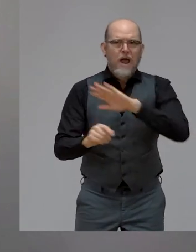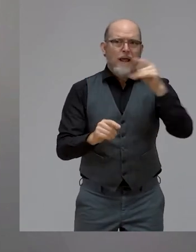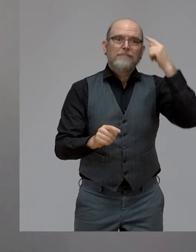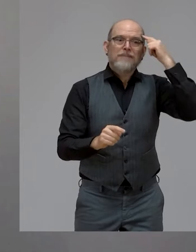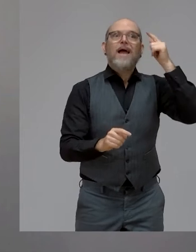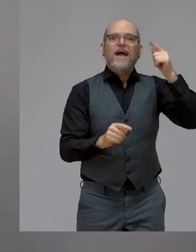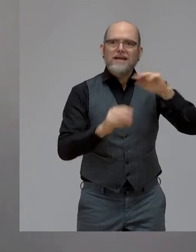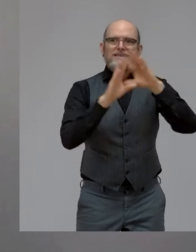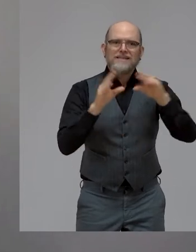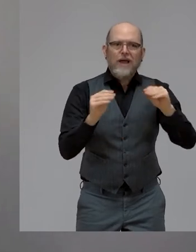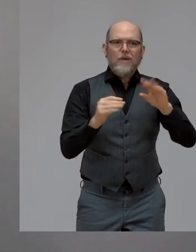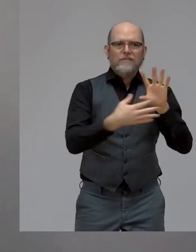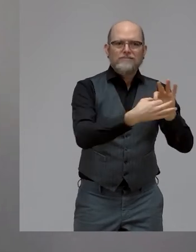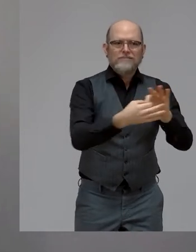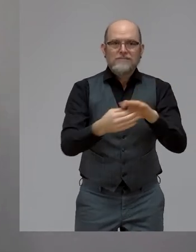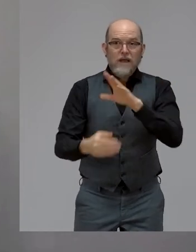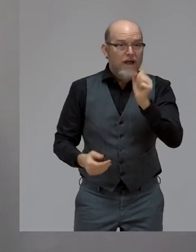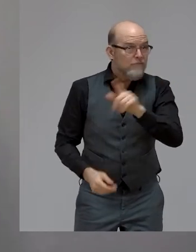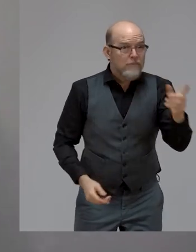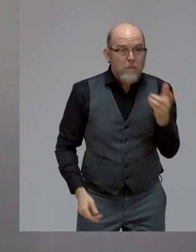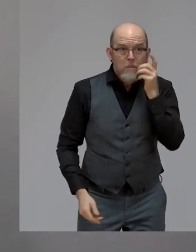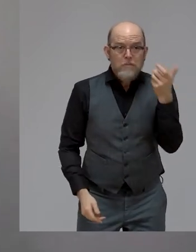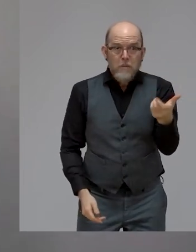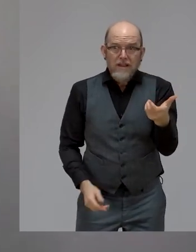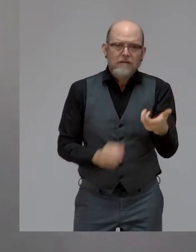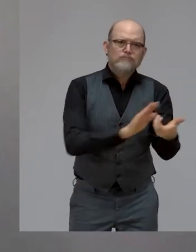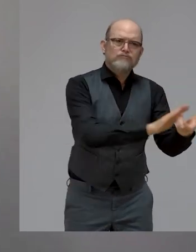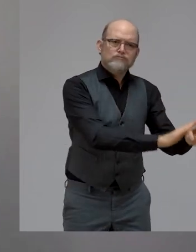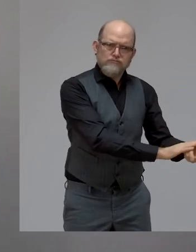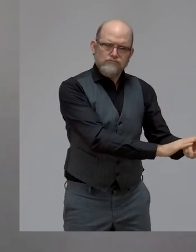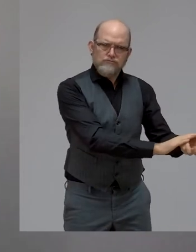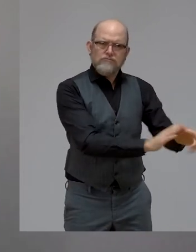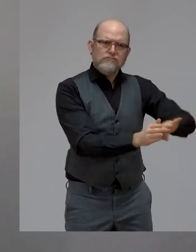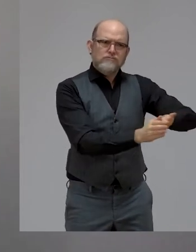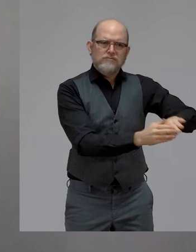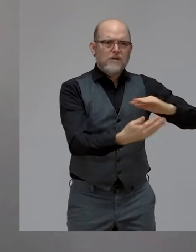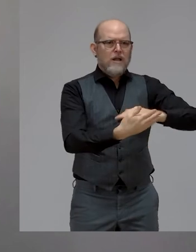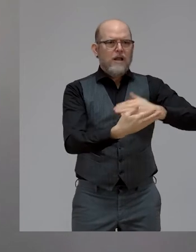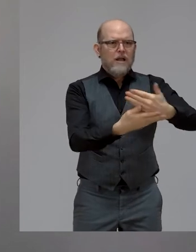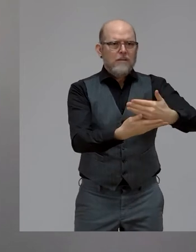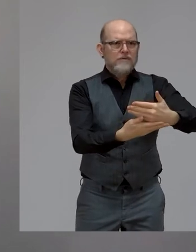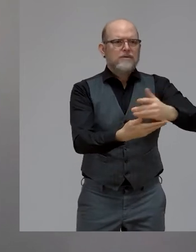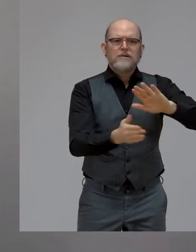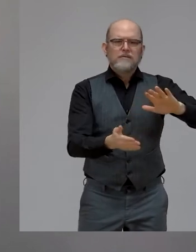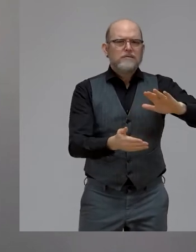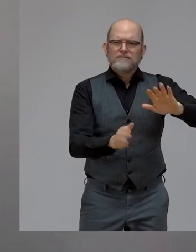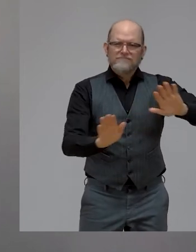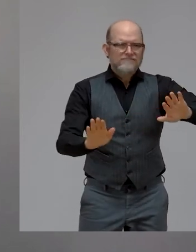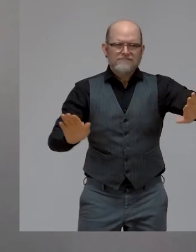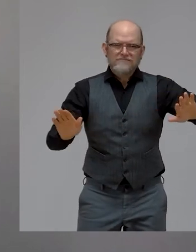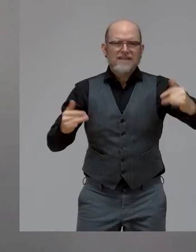down those phones just for a second. Take your head up off the laptop. And if we just be present with each other, say